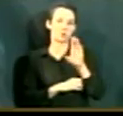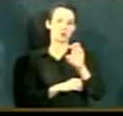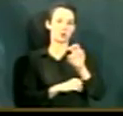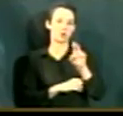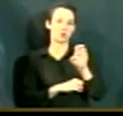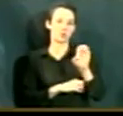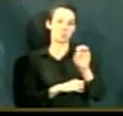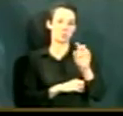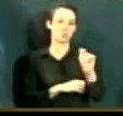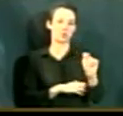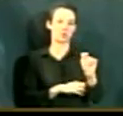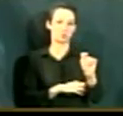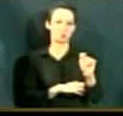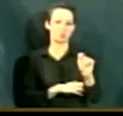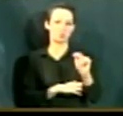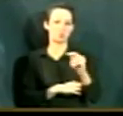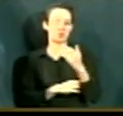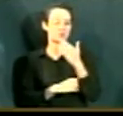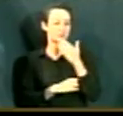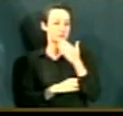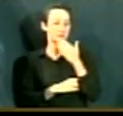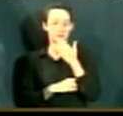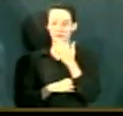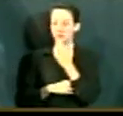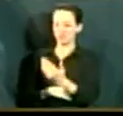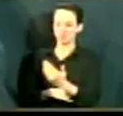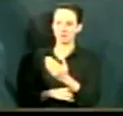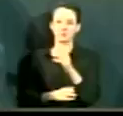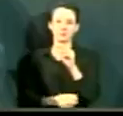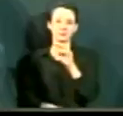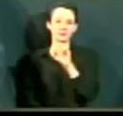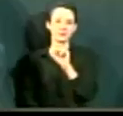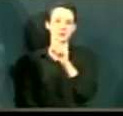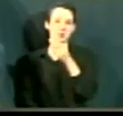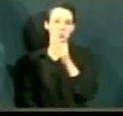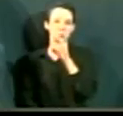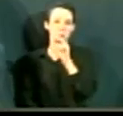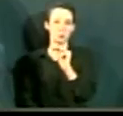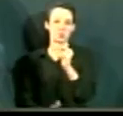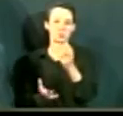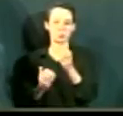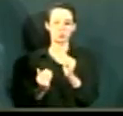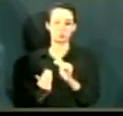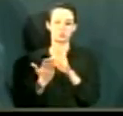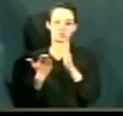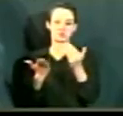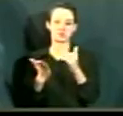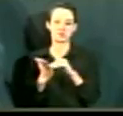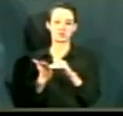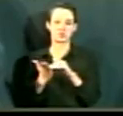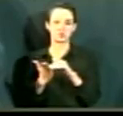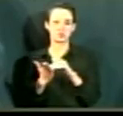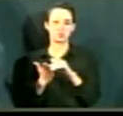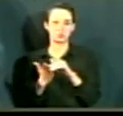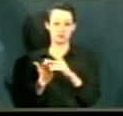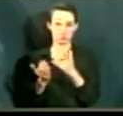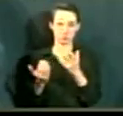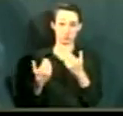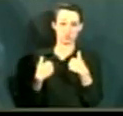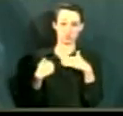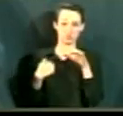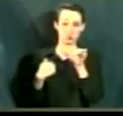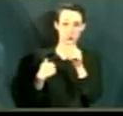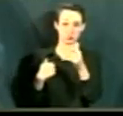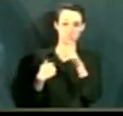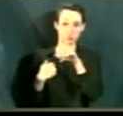Thank you. Okay, thank you. And I think Ms. Horn wanted to address this again, and Ms. Huguet. Ms. Horn, or did you have another question? I